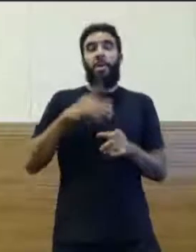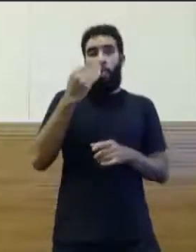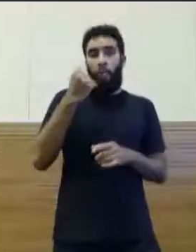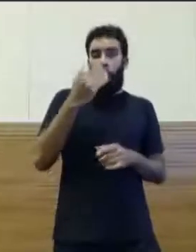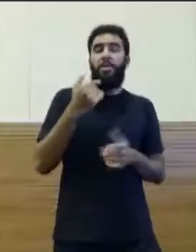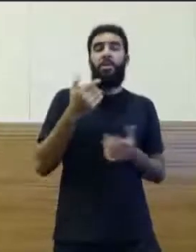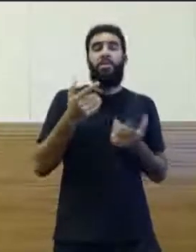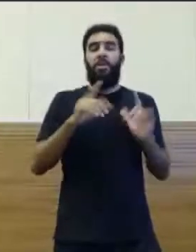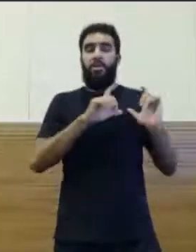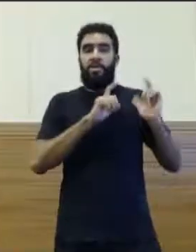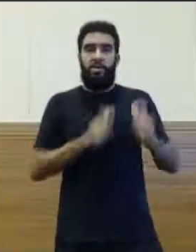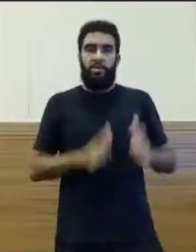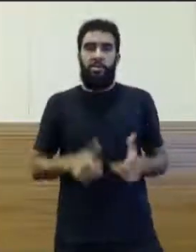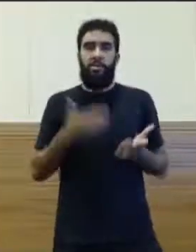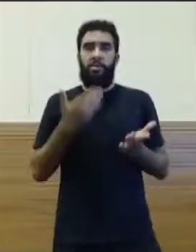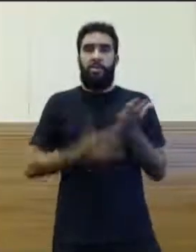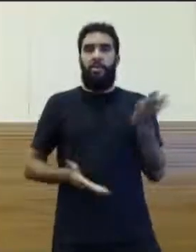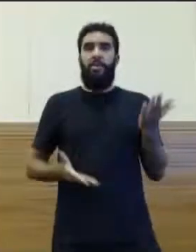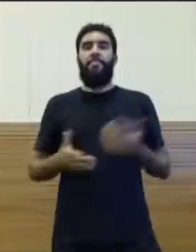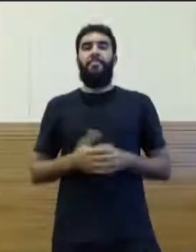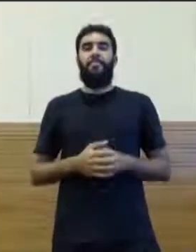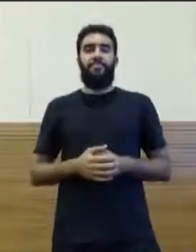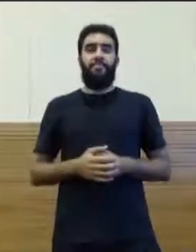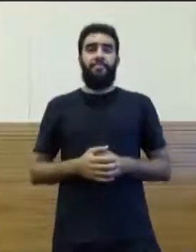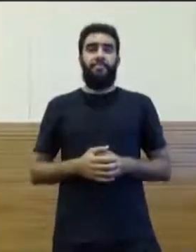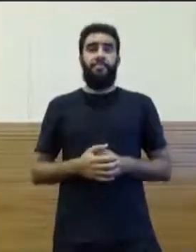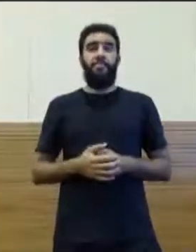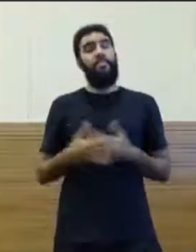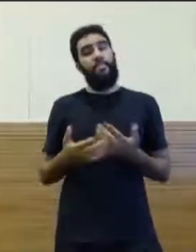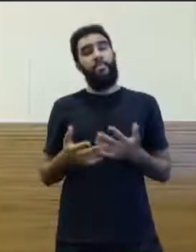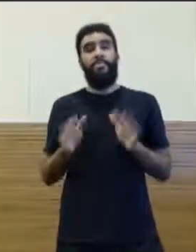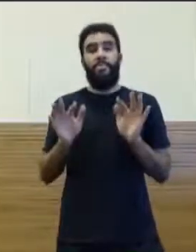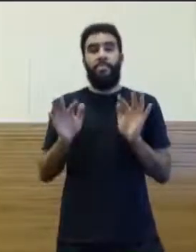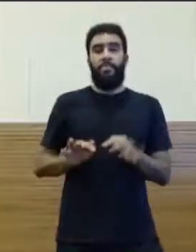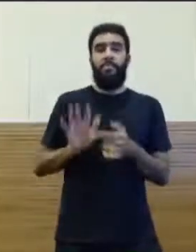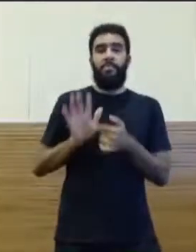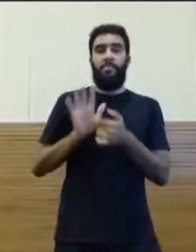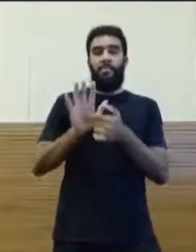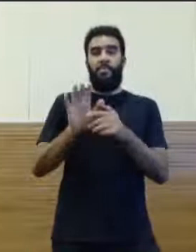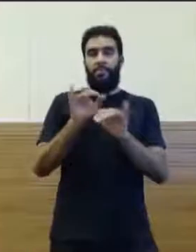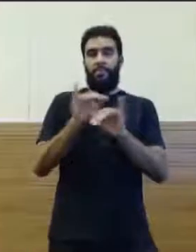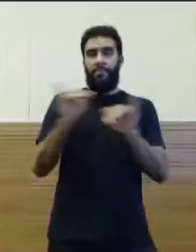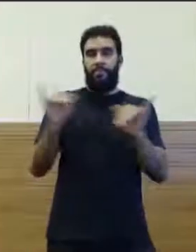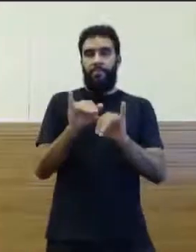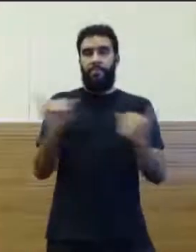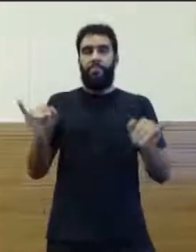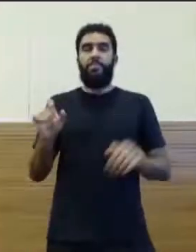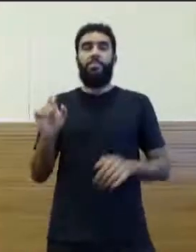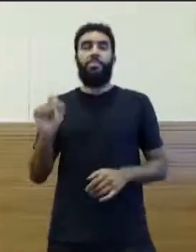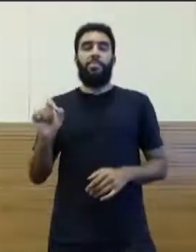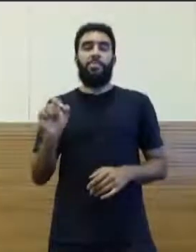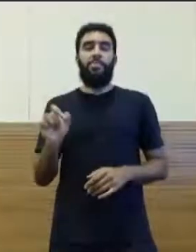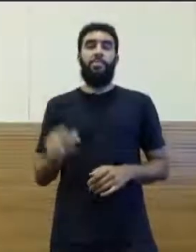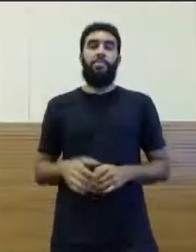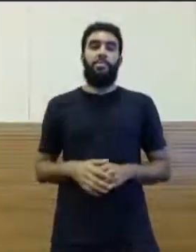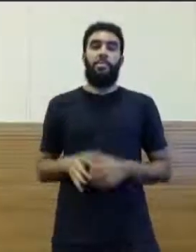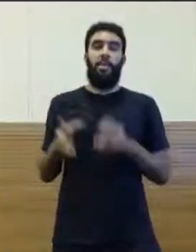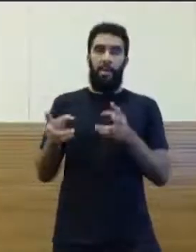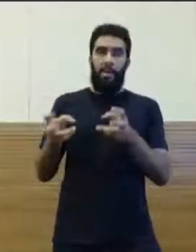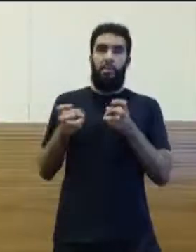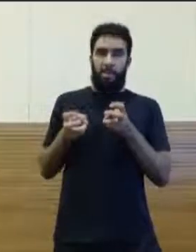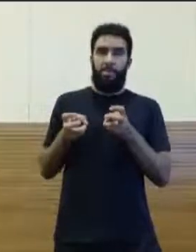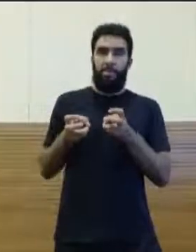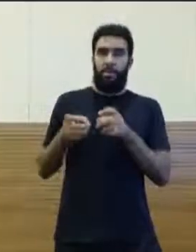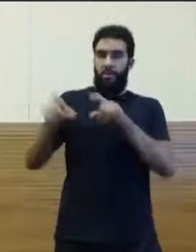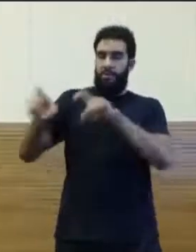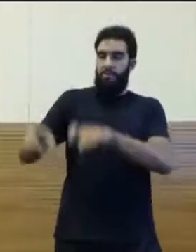and to also bring back these traditional foods that are being lost. And as last message, to